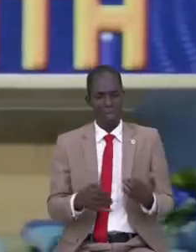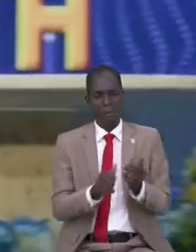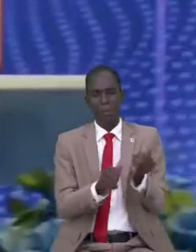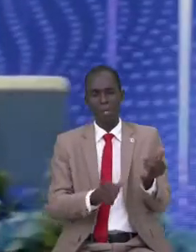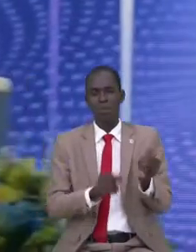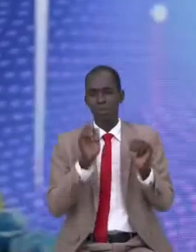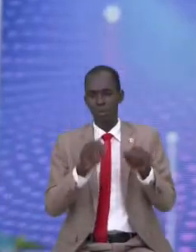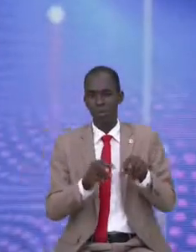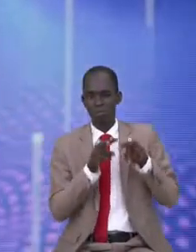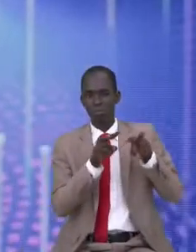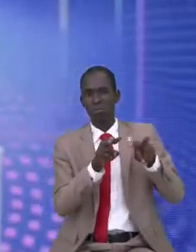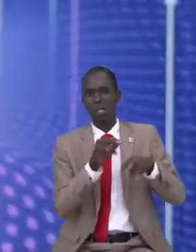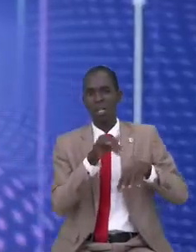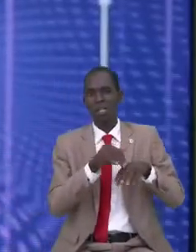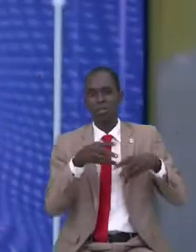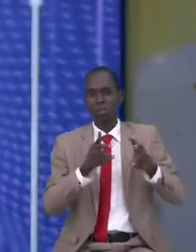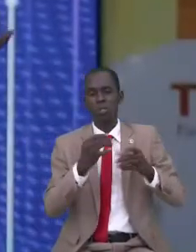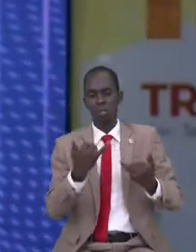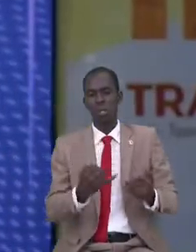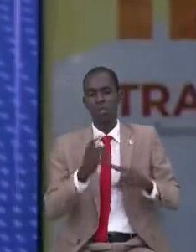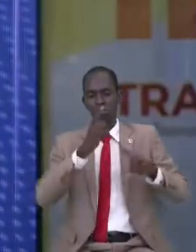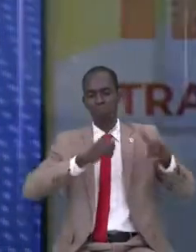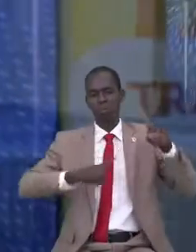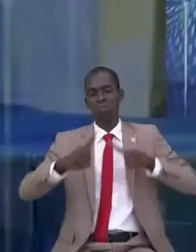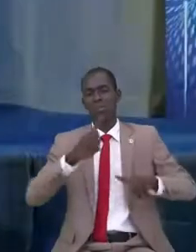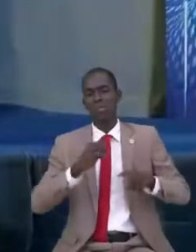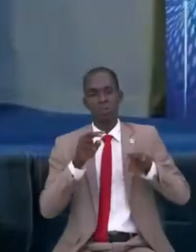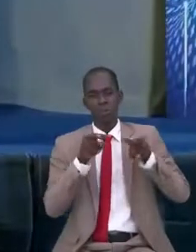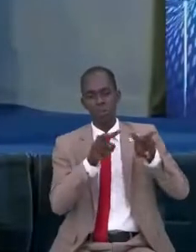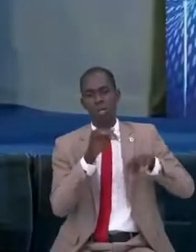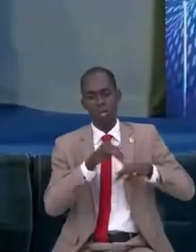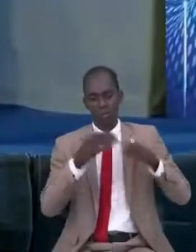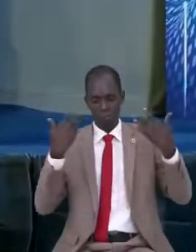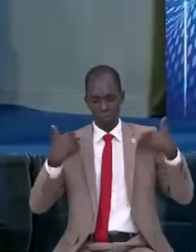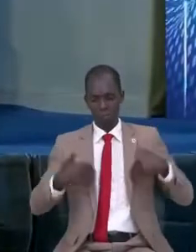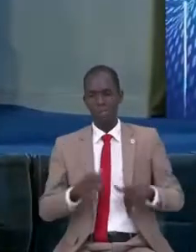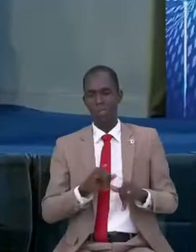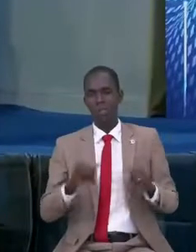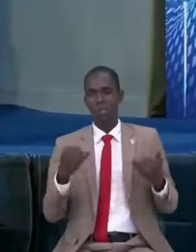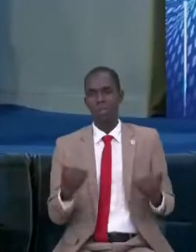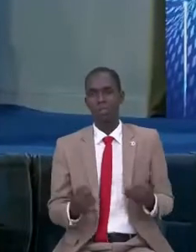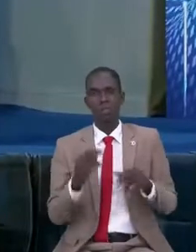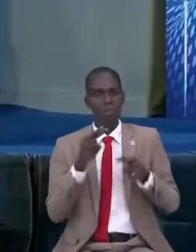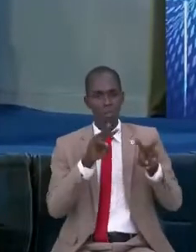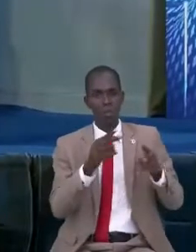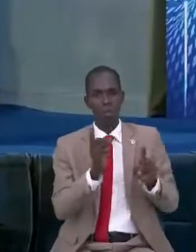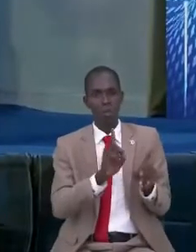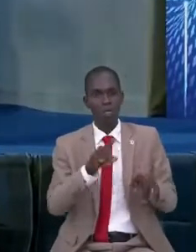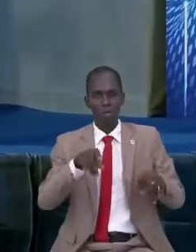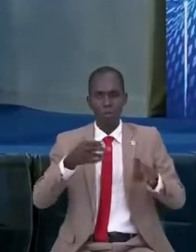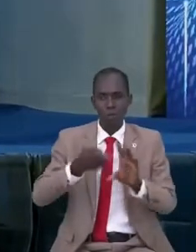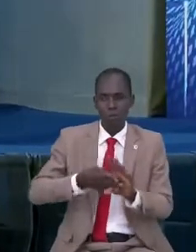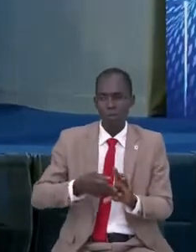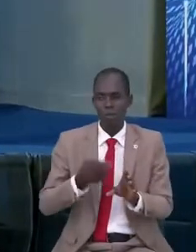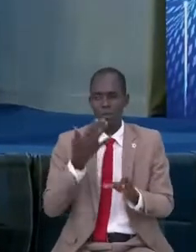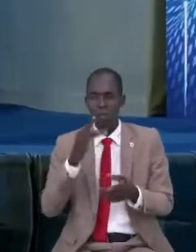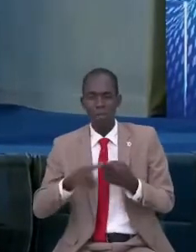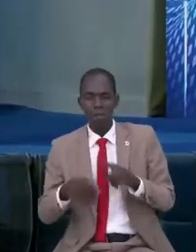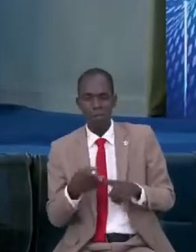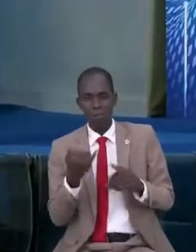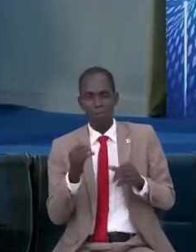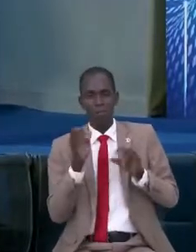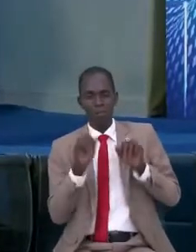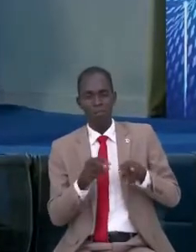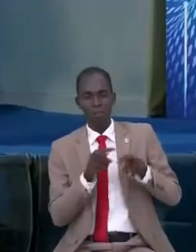his language. You can tell from his appearance. You can tell from the places he goes. You can tell from all